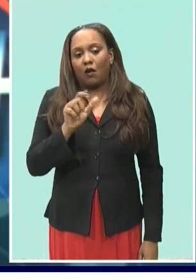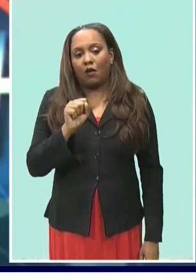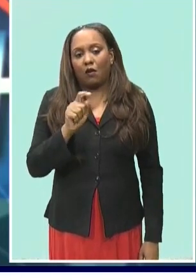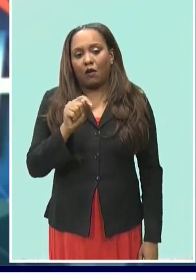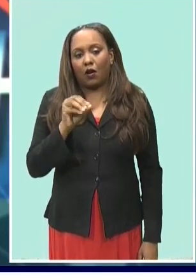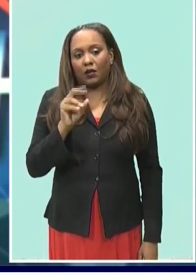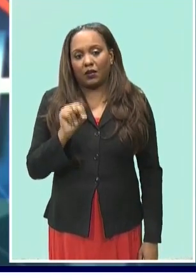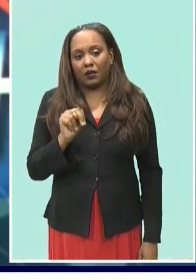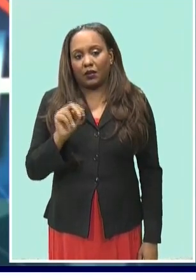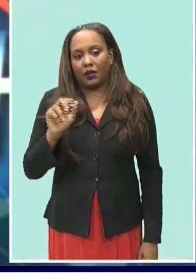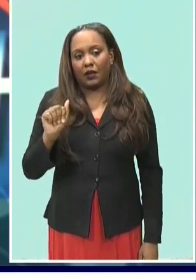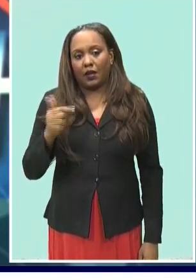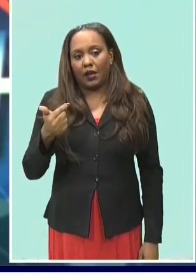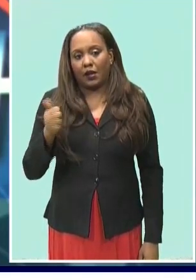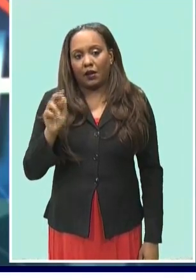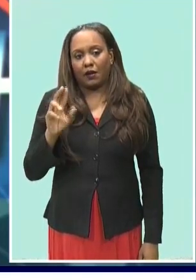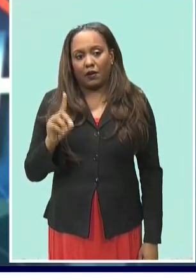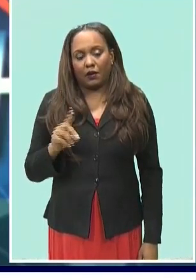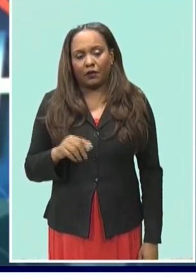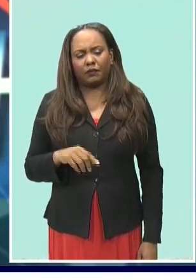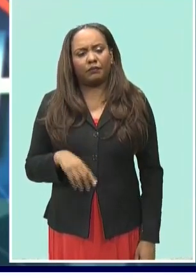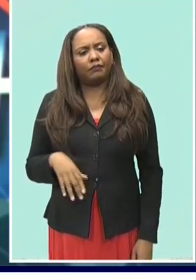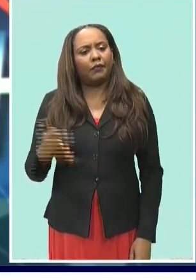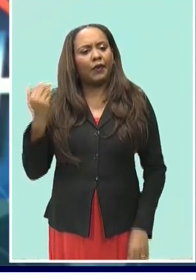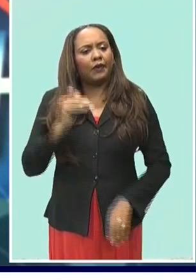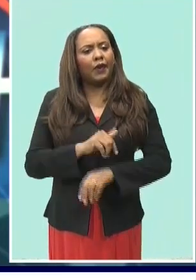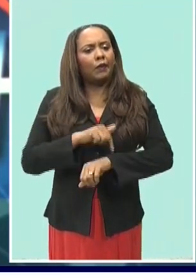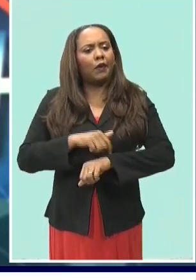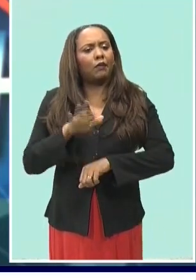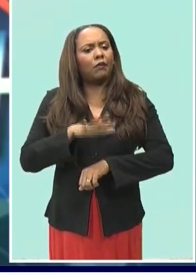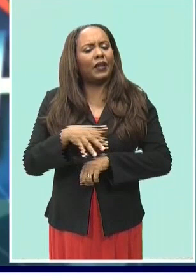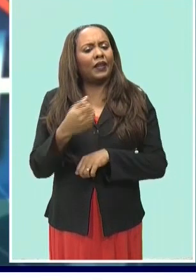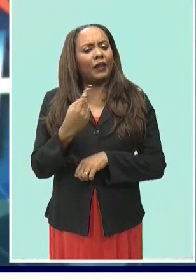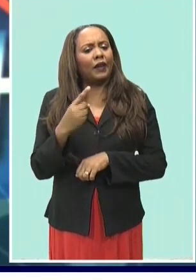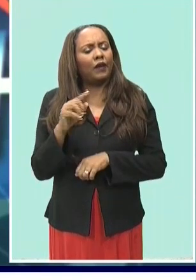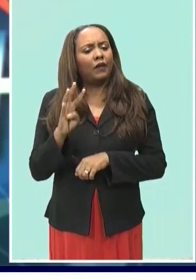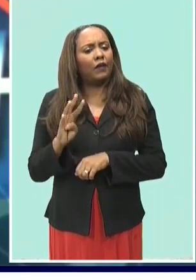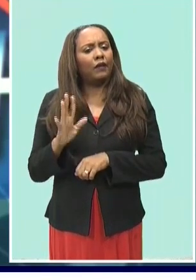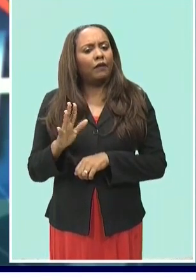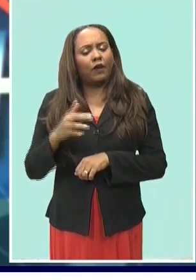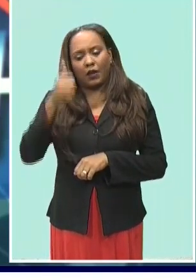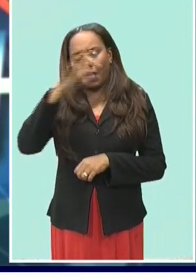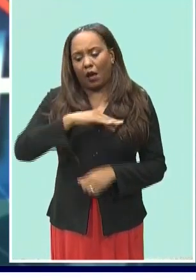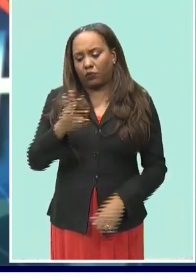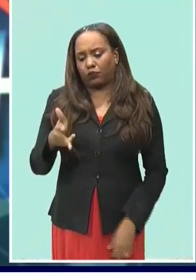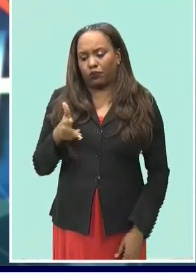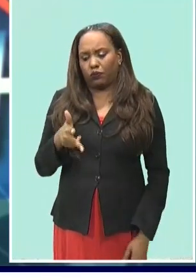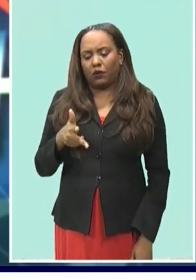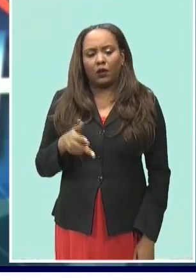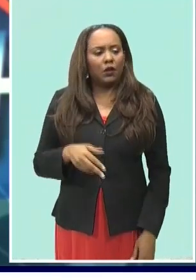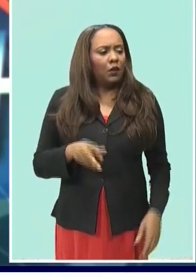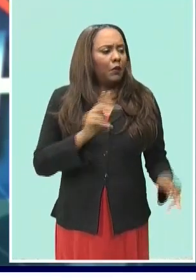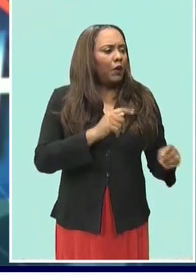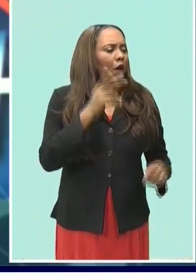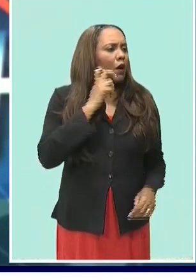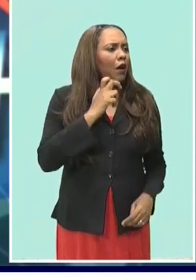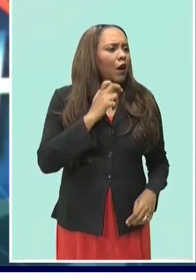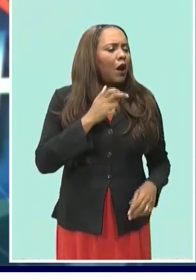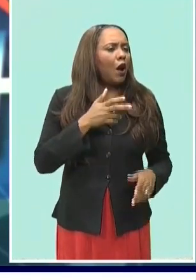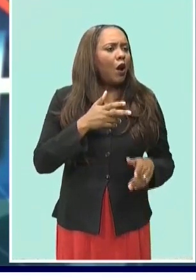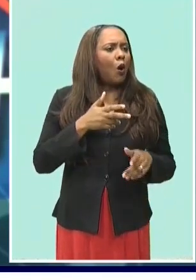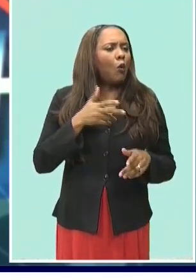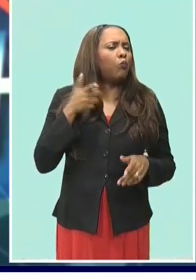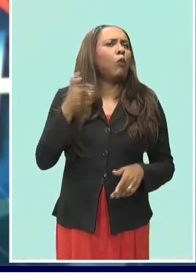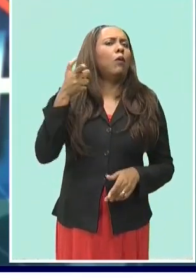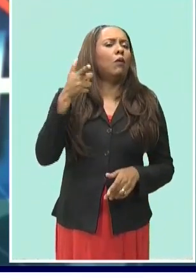just parked his vehicle outside his home when a loud explosion was heard. He called a family member for help, and when police and ambulance